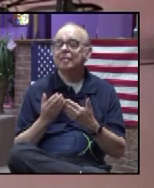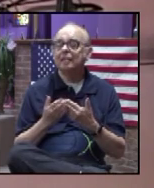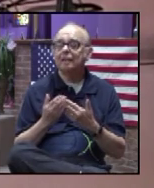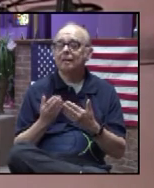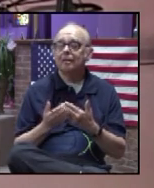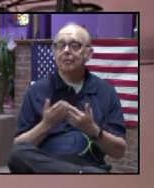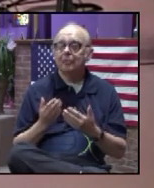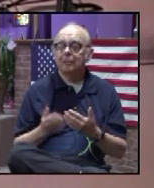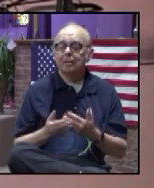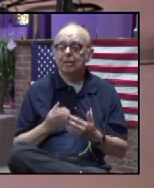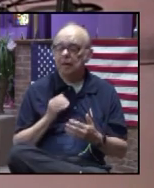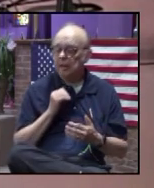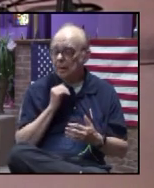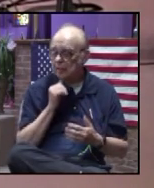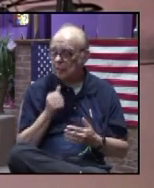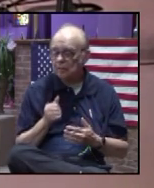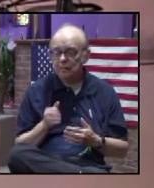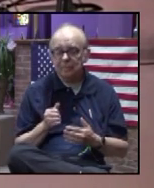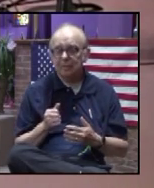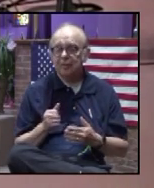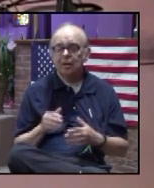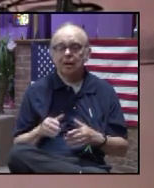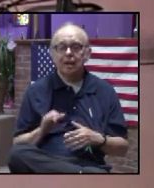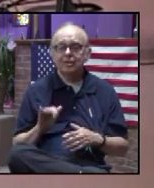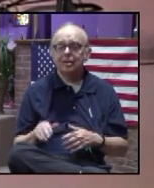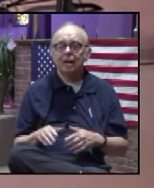And they don't last long.